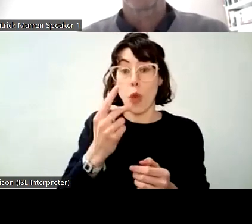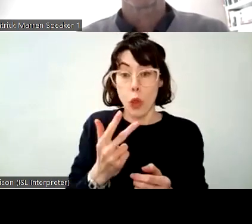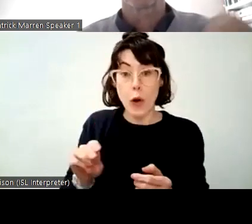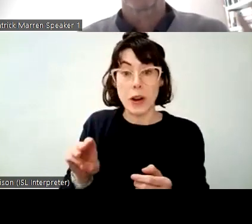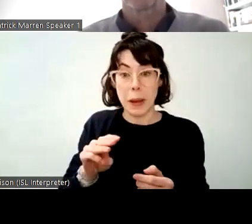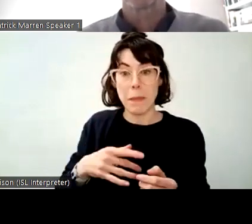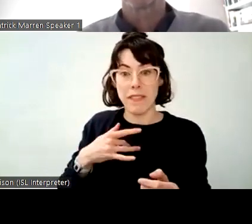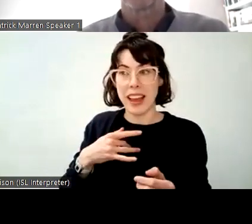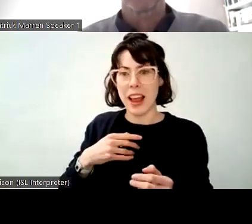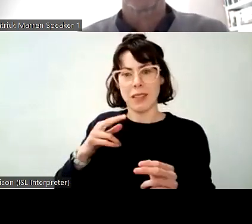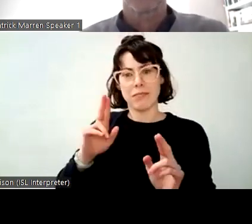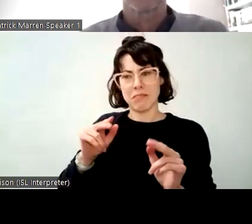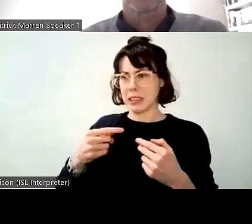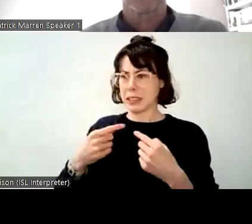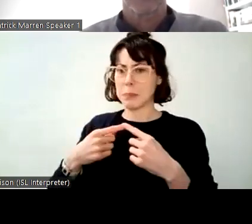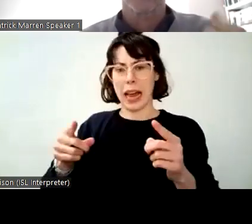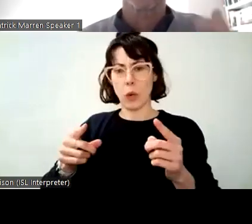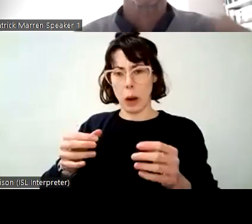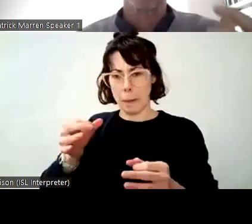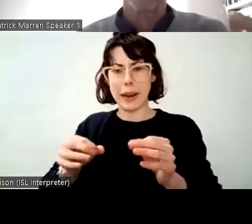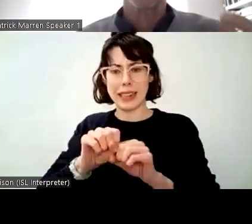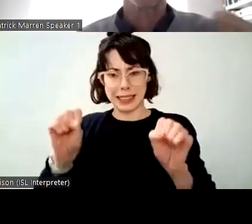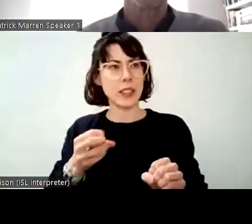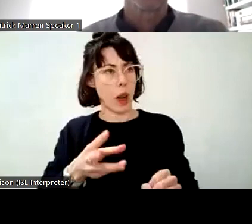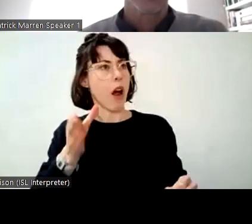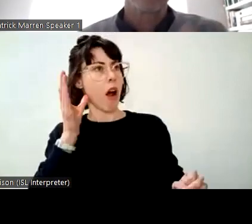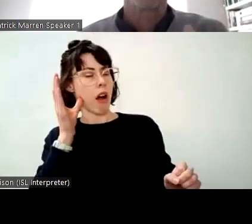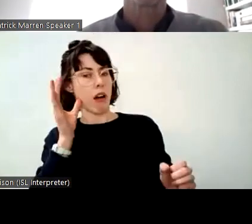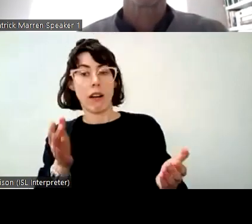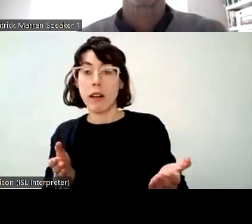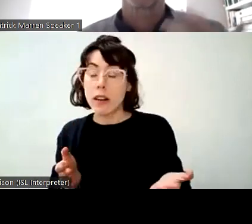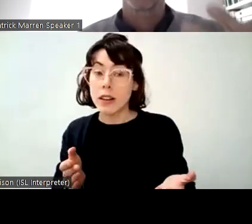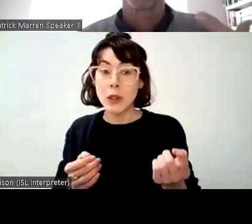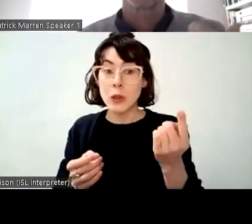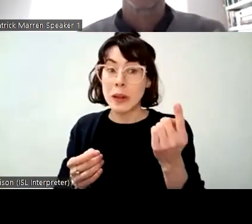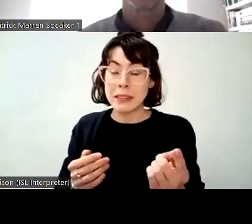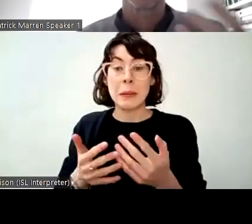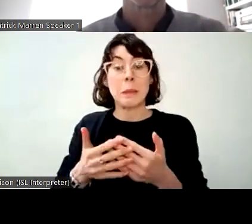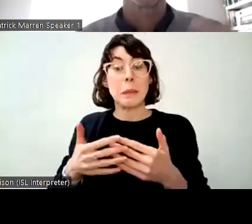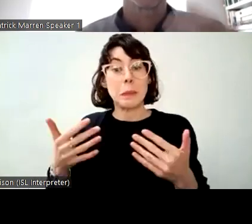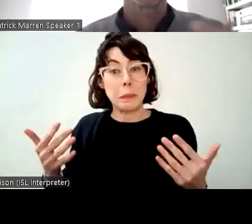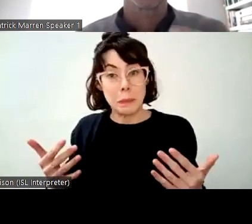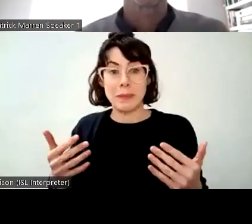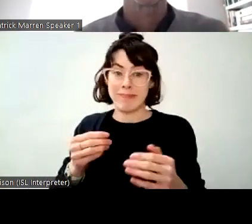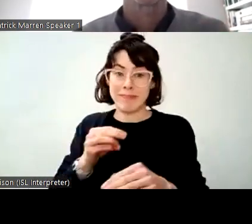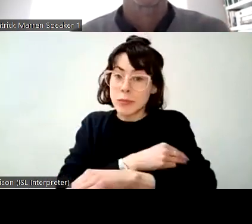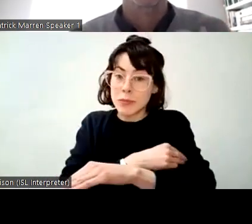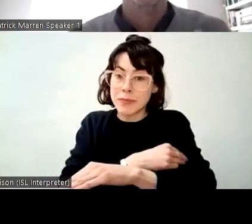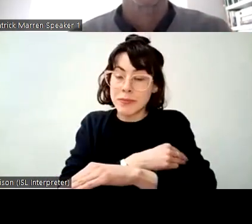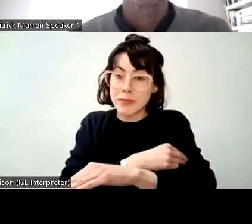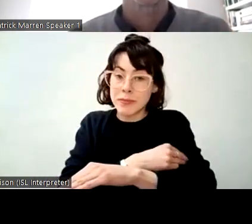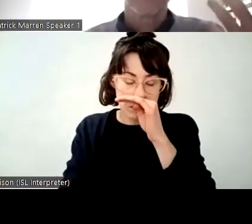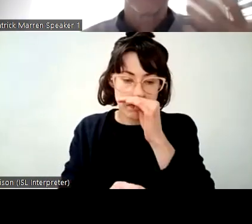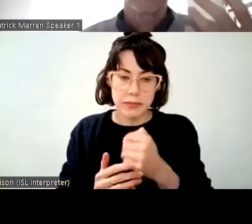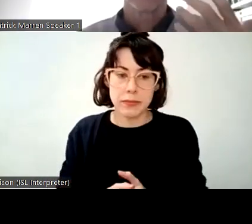over 2/3 of people feel disenfranchised. And that's a major issue if we want to bring about the sort of transitions that we